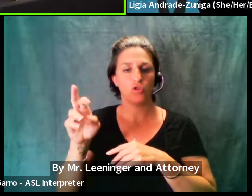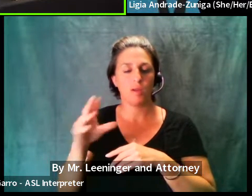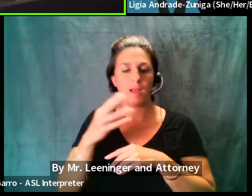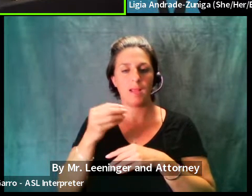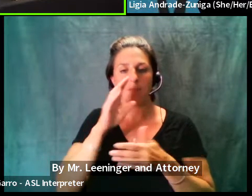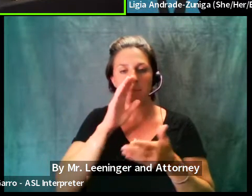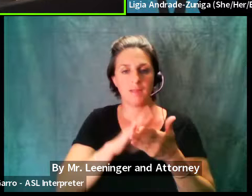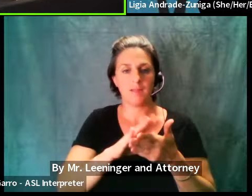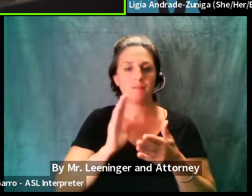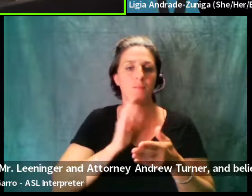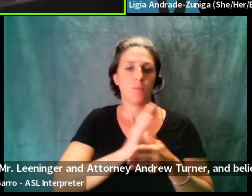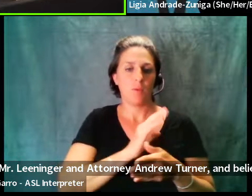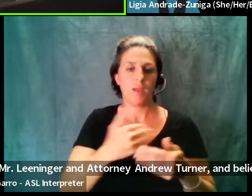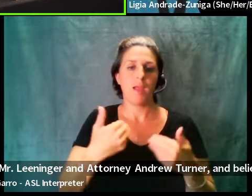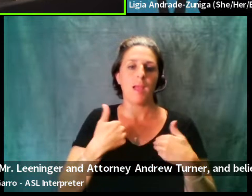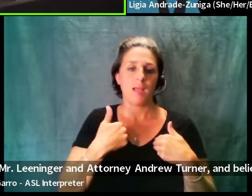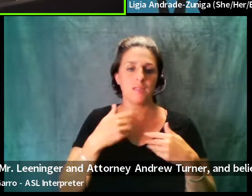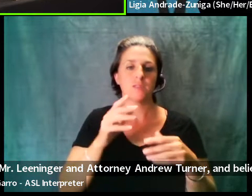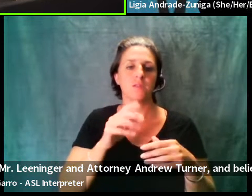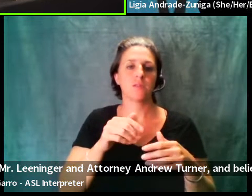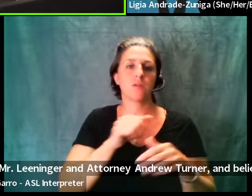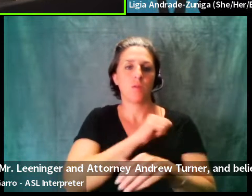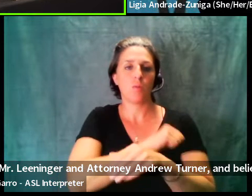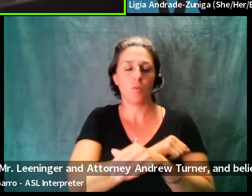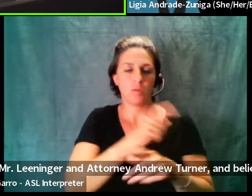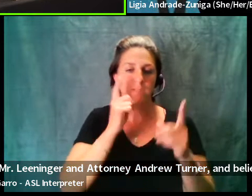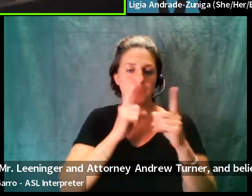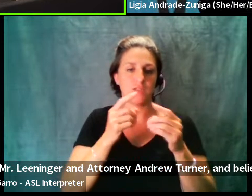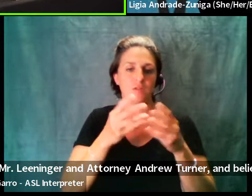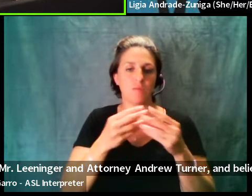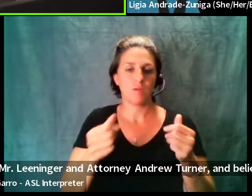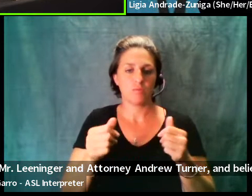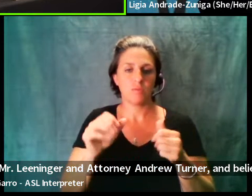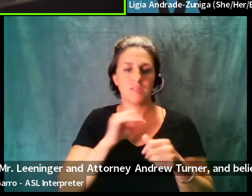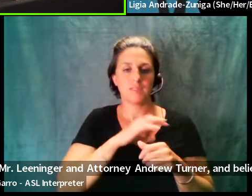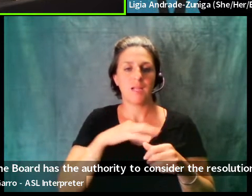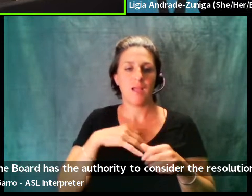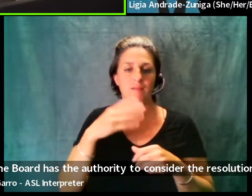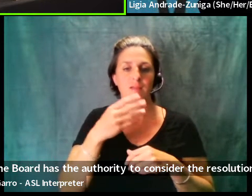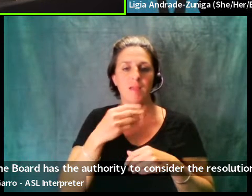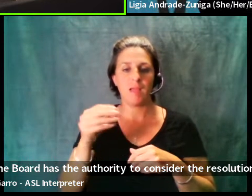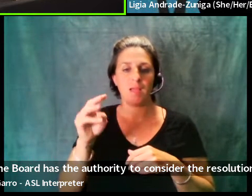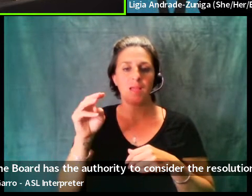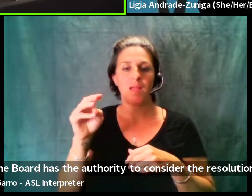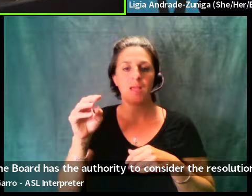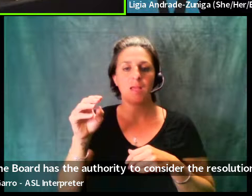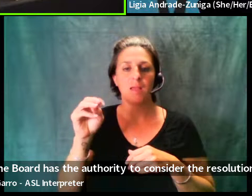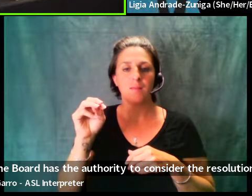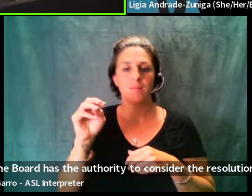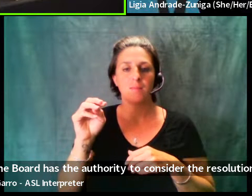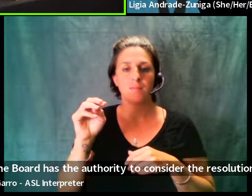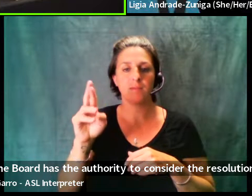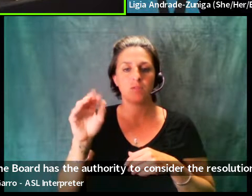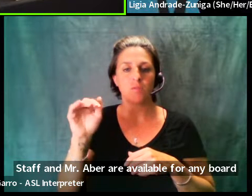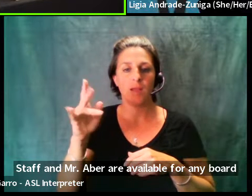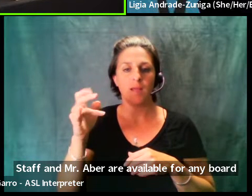board has the authority to consider the resolution. Staff and Mr. Absher are available for any board